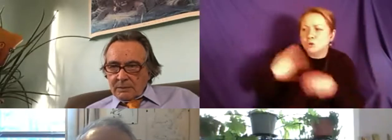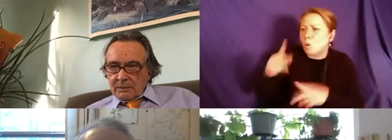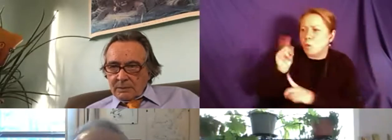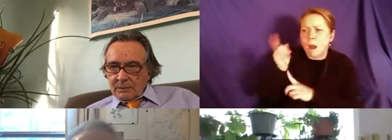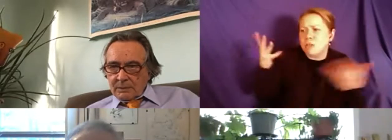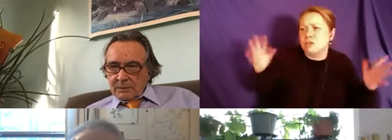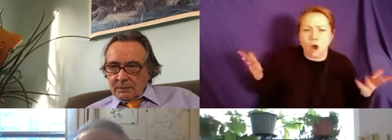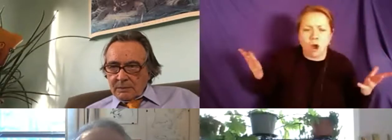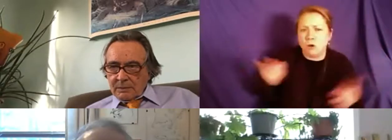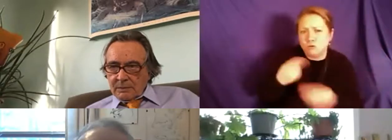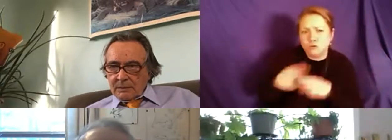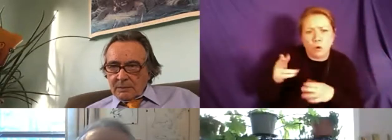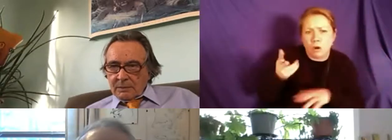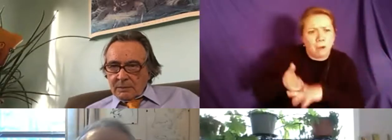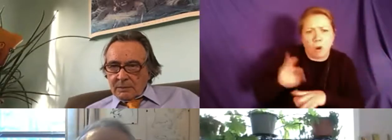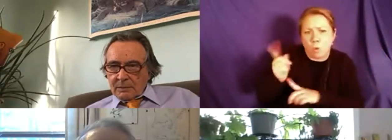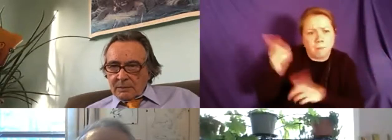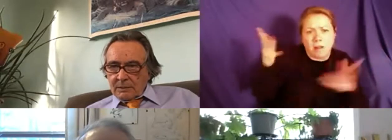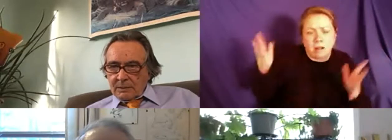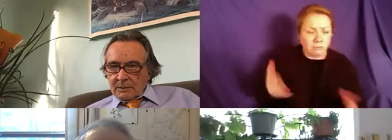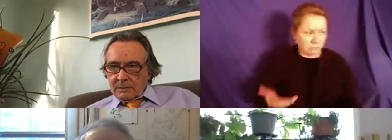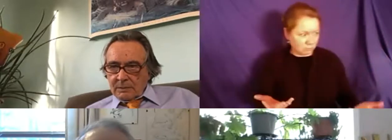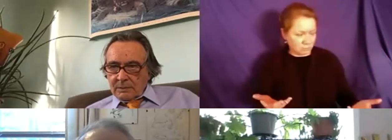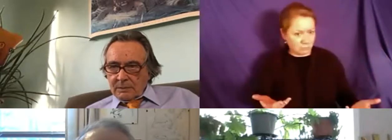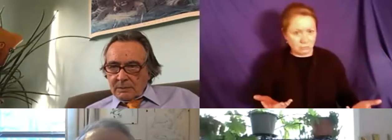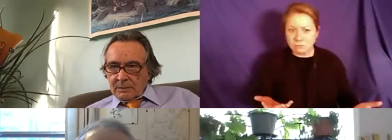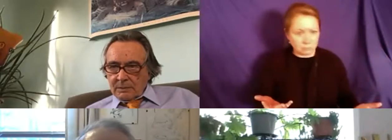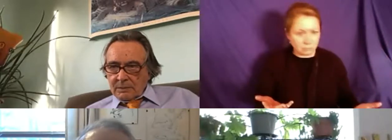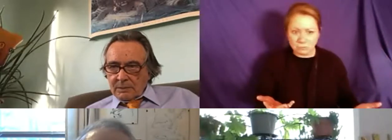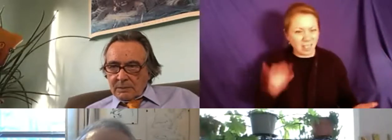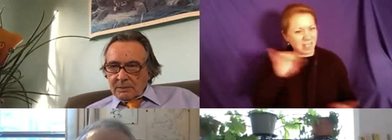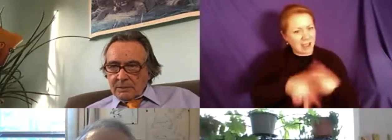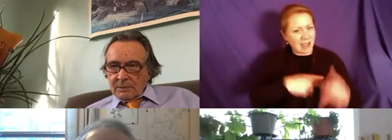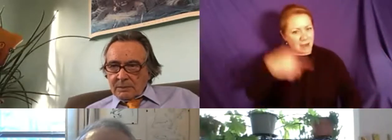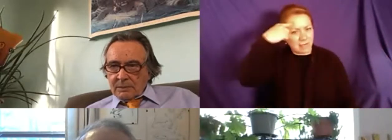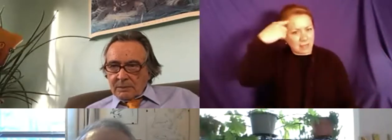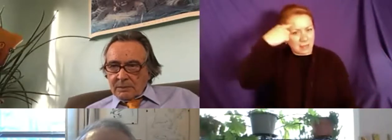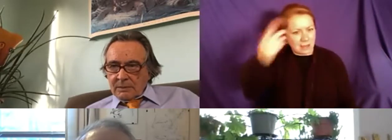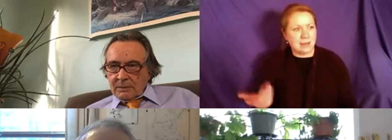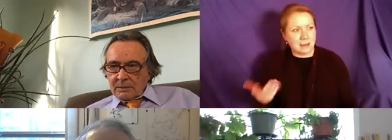know, and you get into that. You know, it becomes really